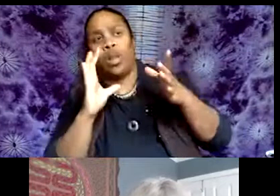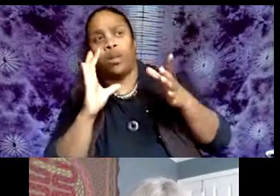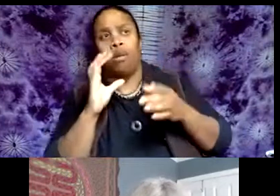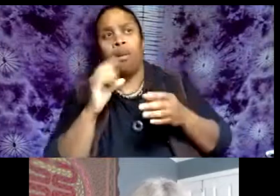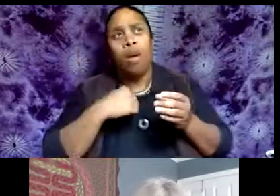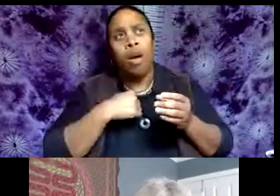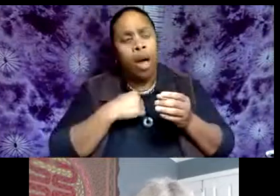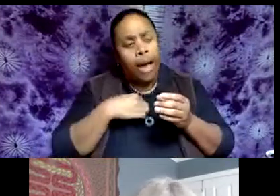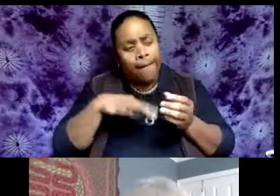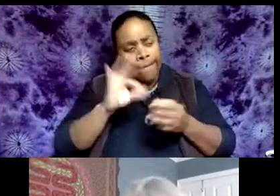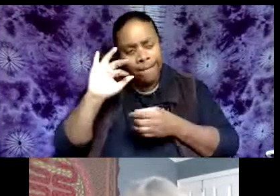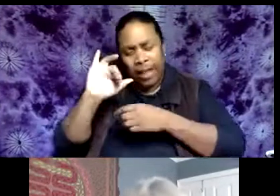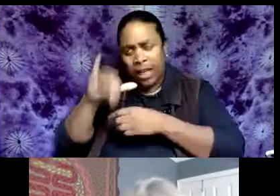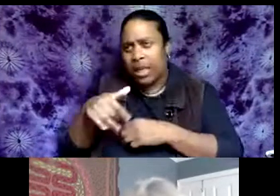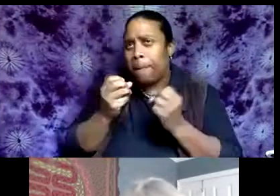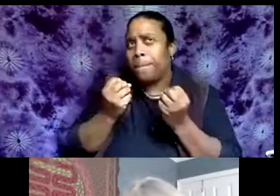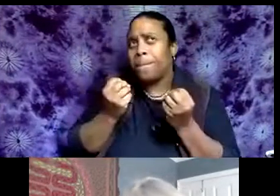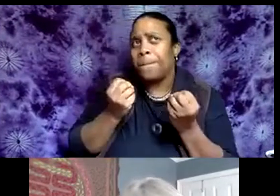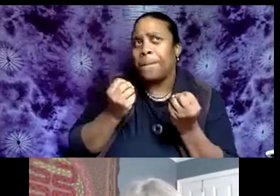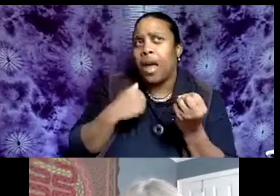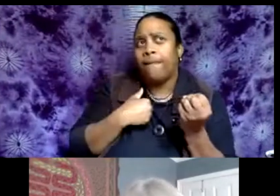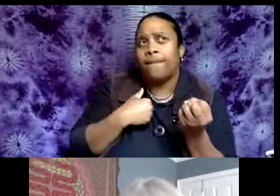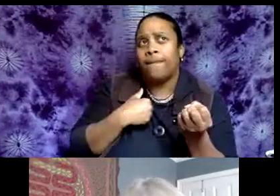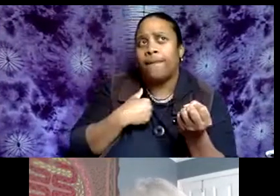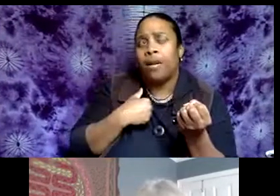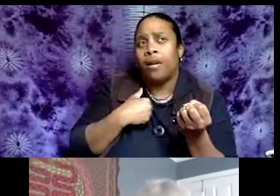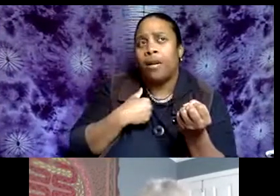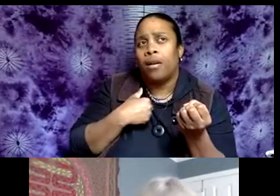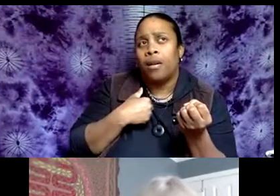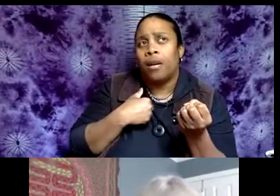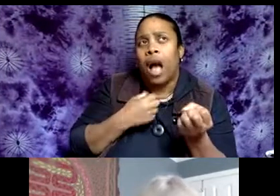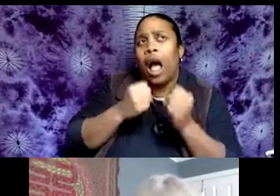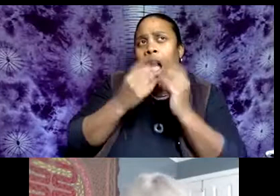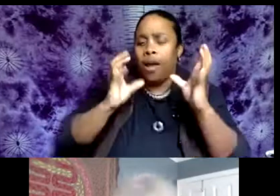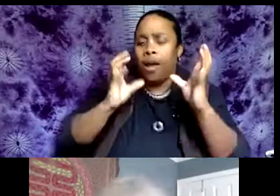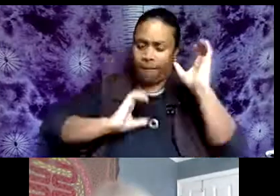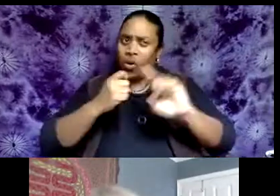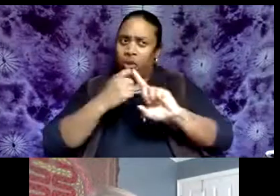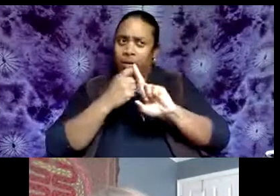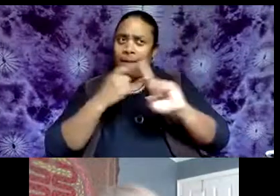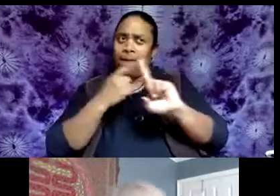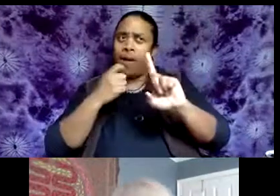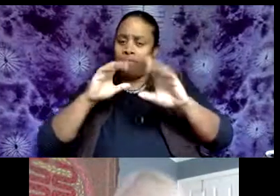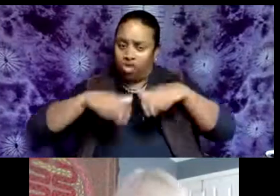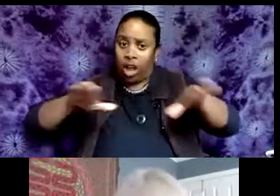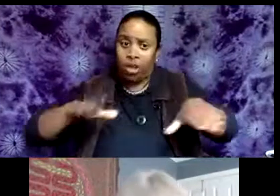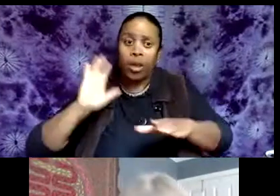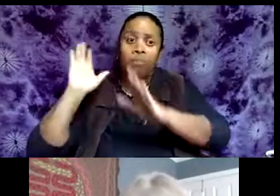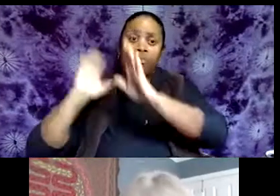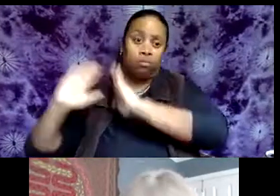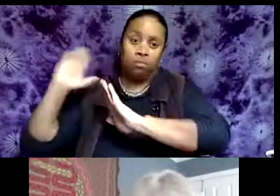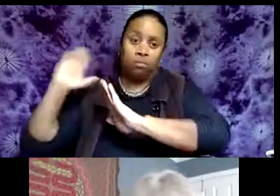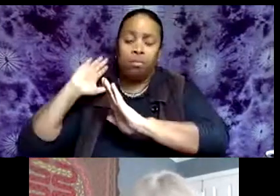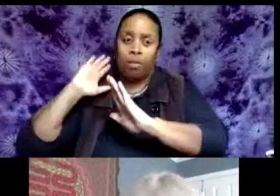there's a lot of main emotions and things like that from our childhood that are pretty